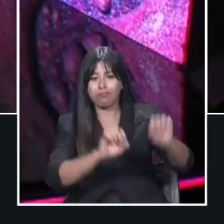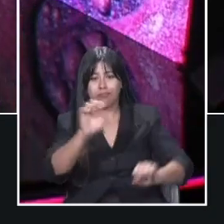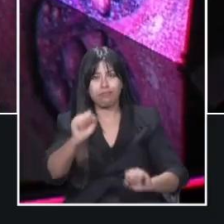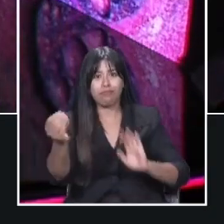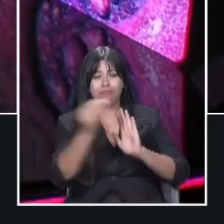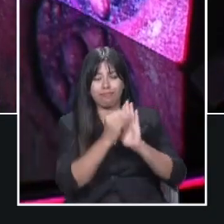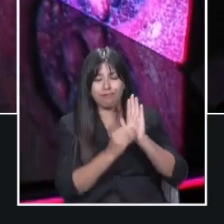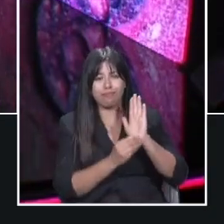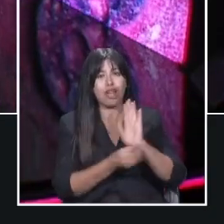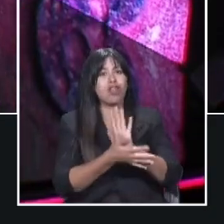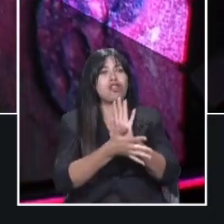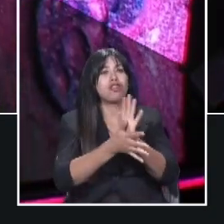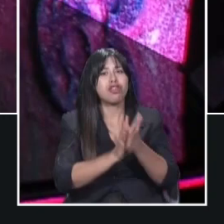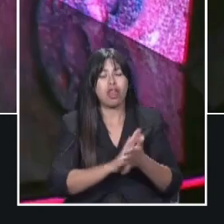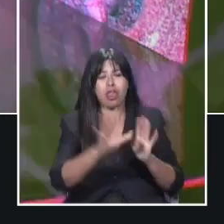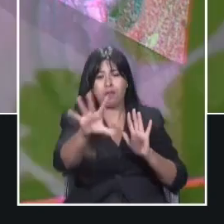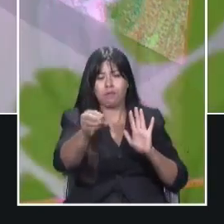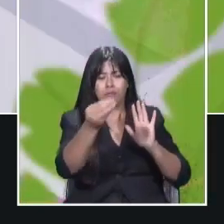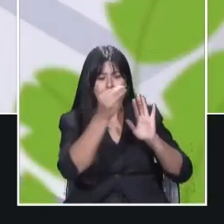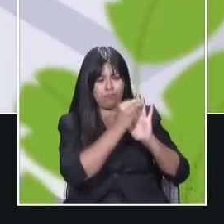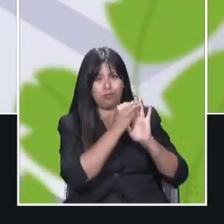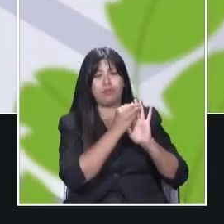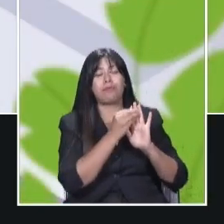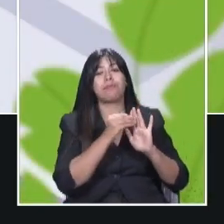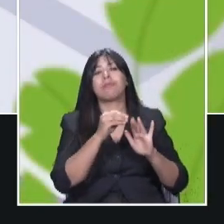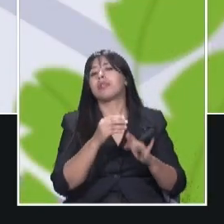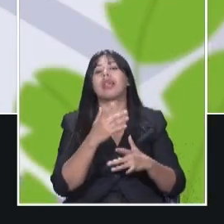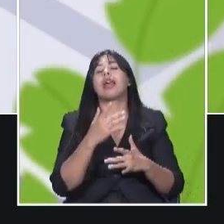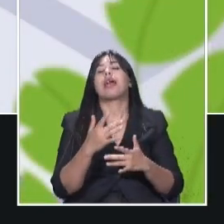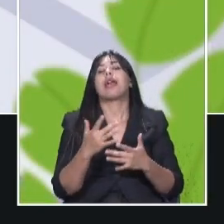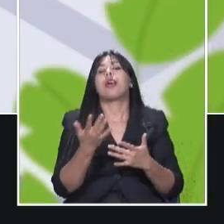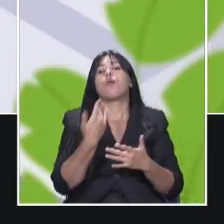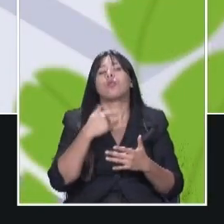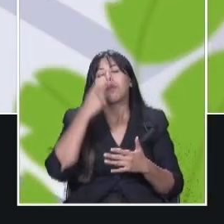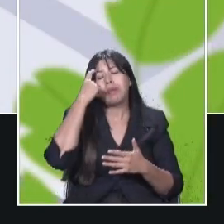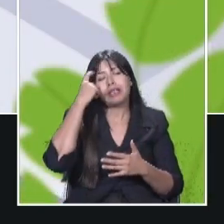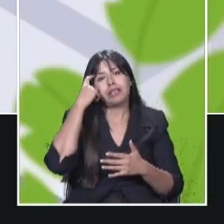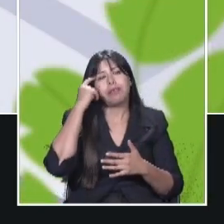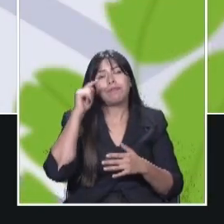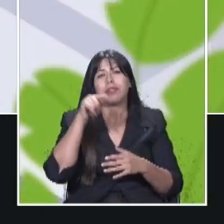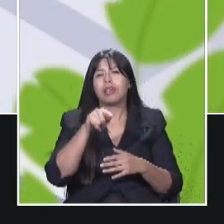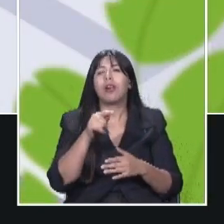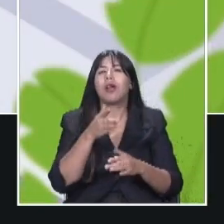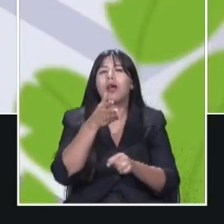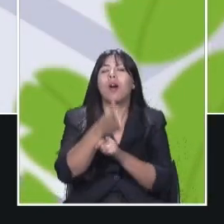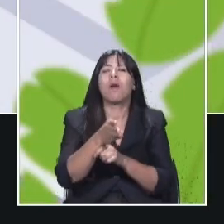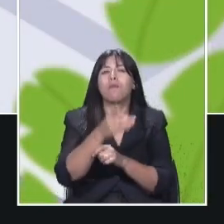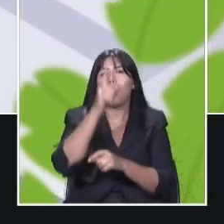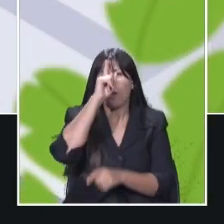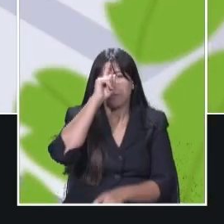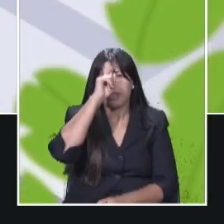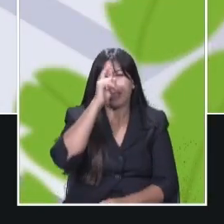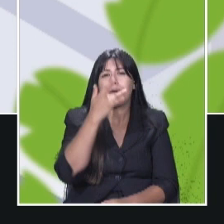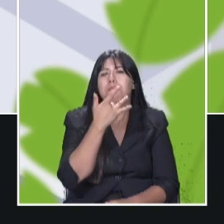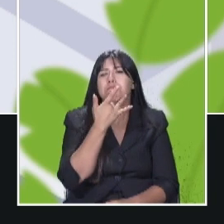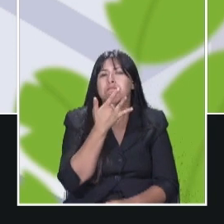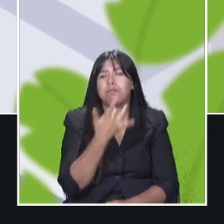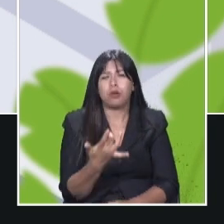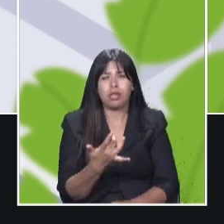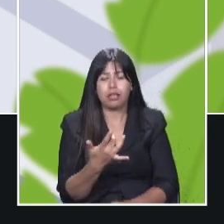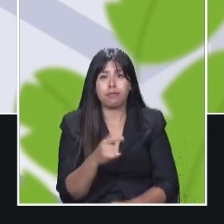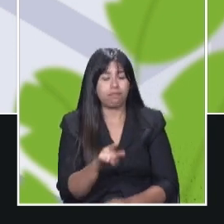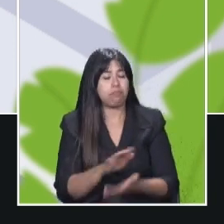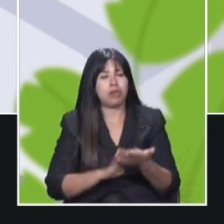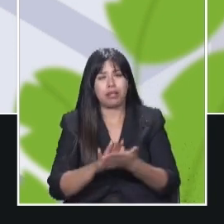why do you go to the hospital? If it's not an emergency, like a trauma, why do you go to the hospital? You go to the